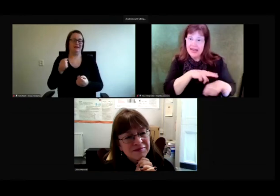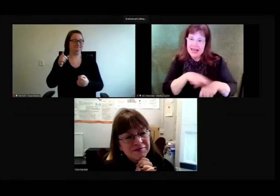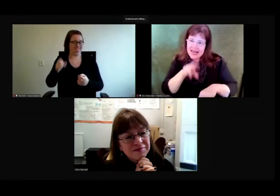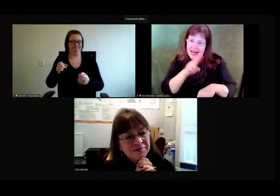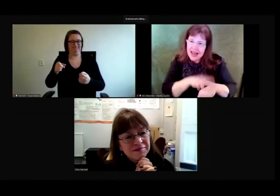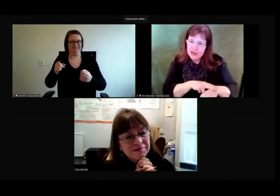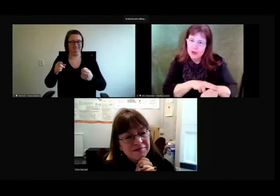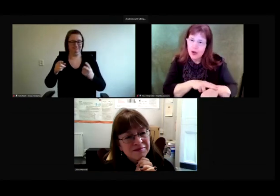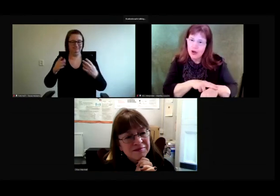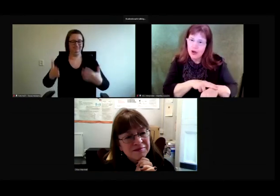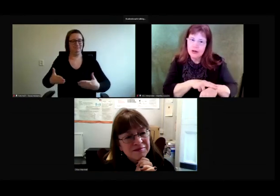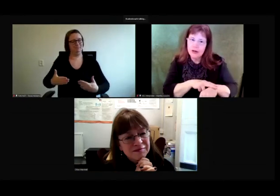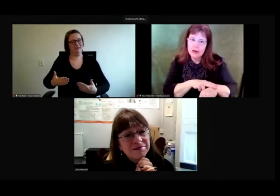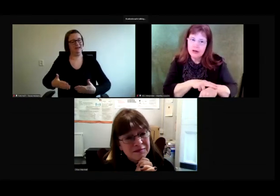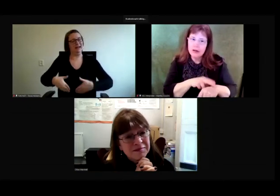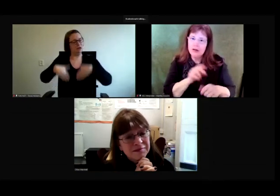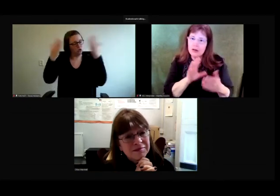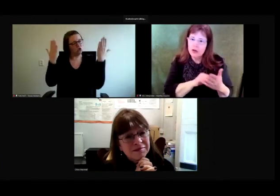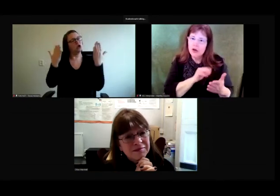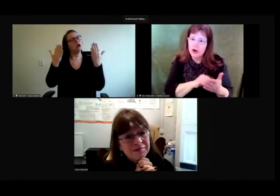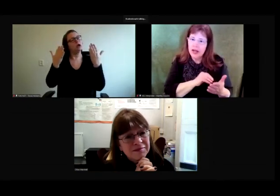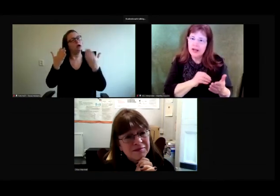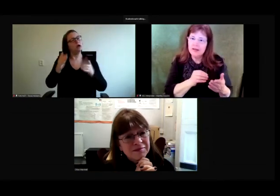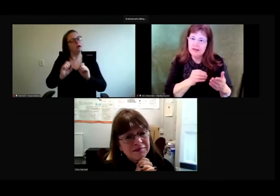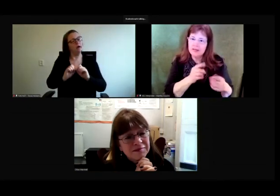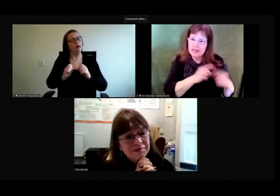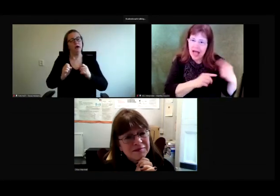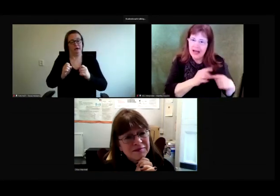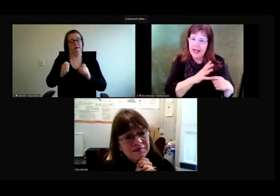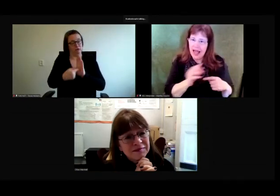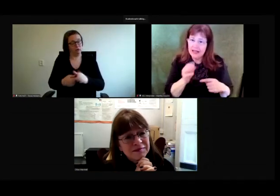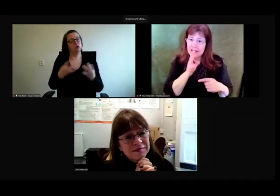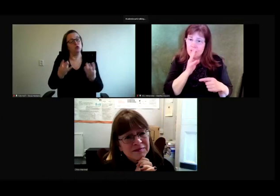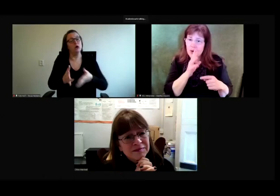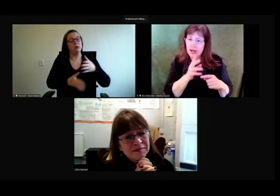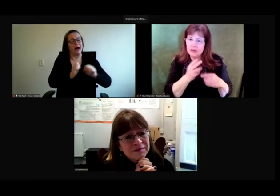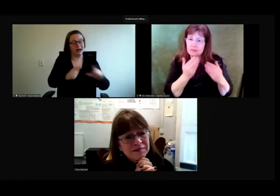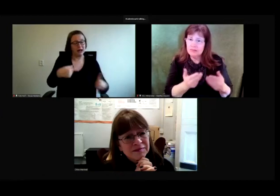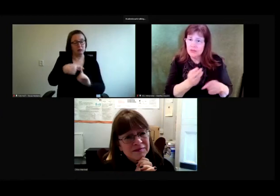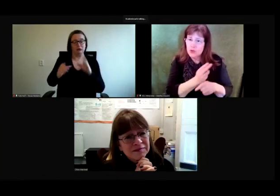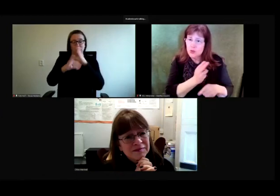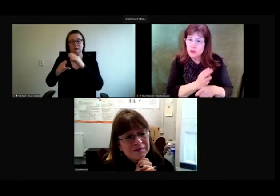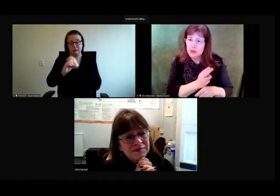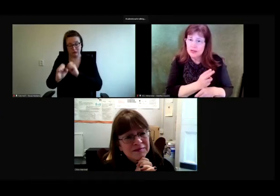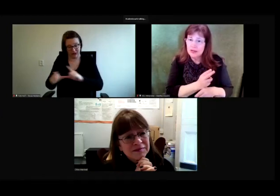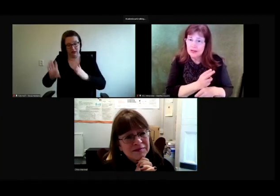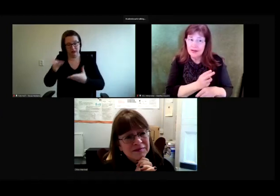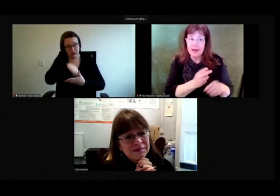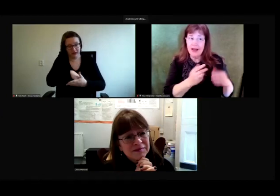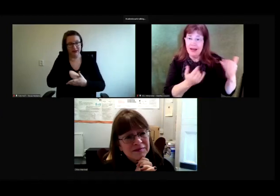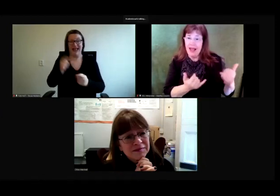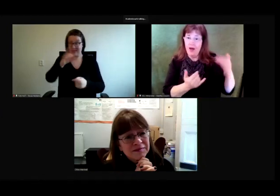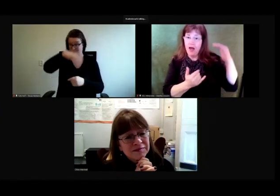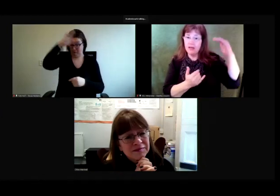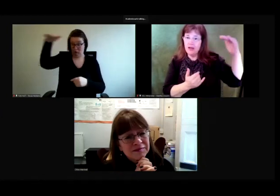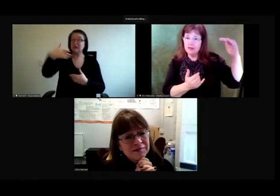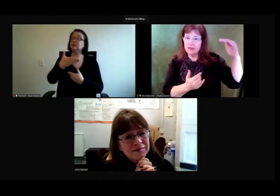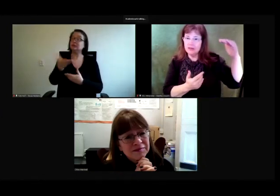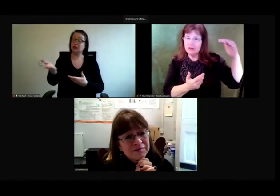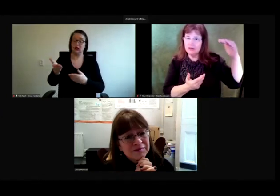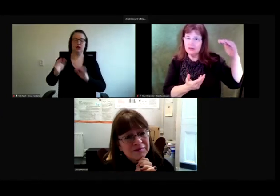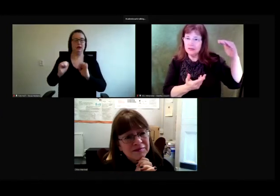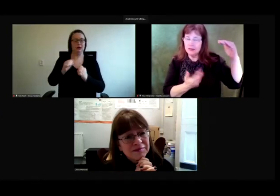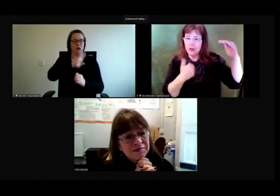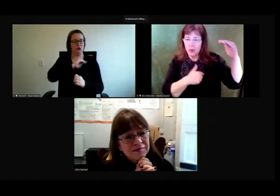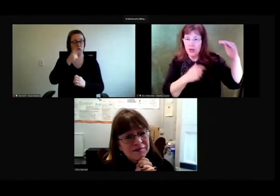of where a sign language and a spoken language are both used, and they're in an adult stage, so we can also see,